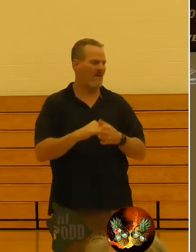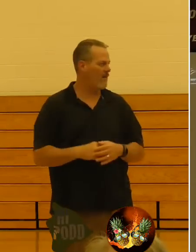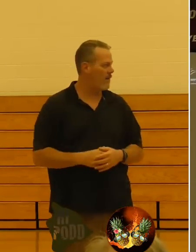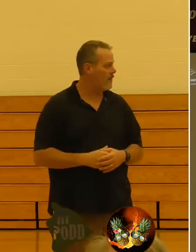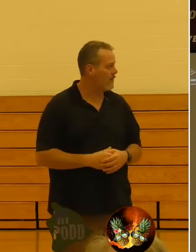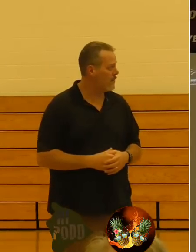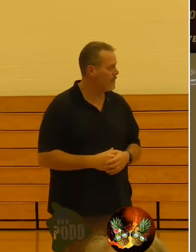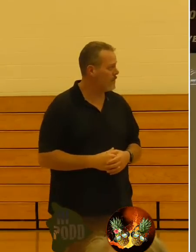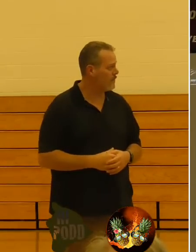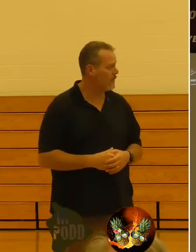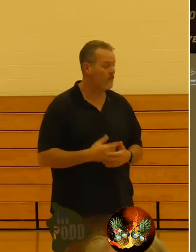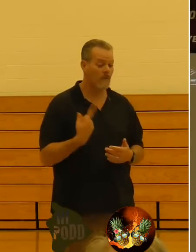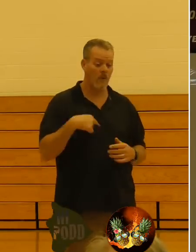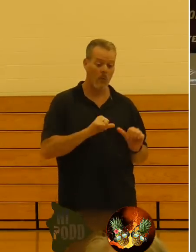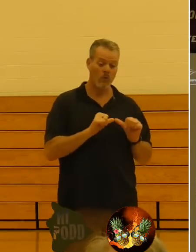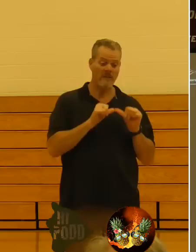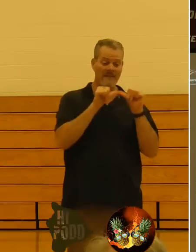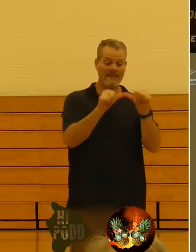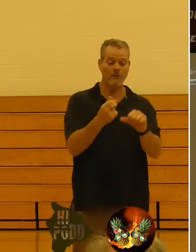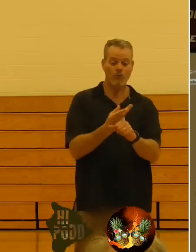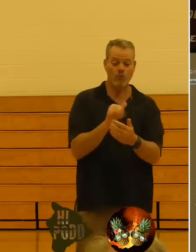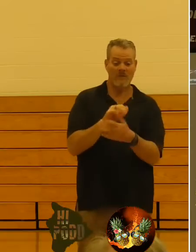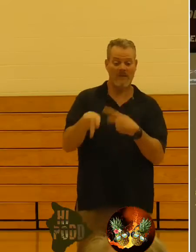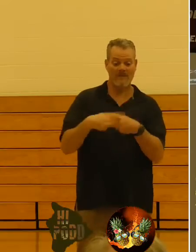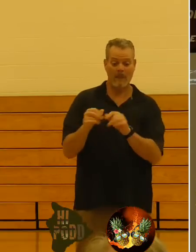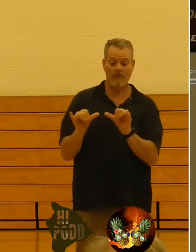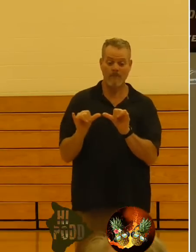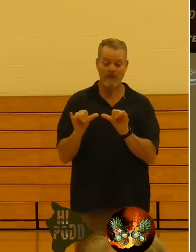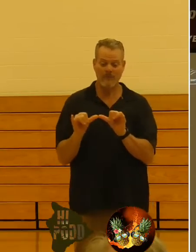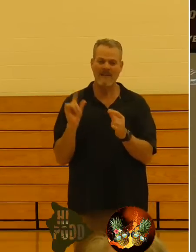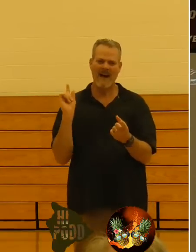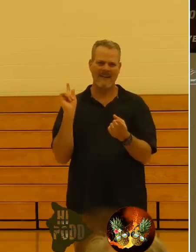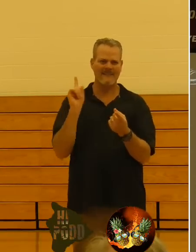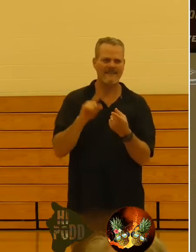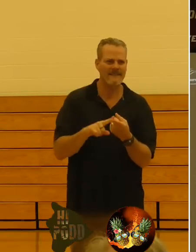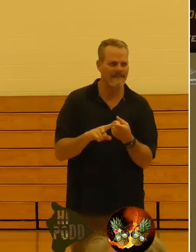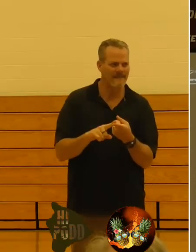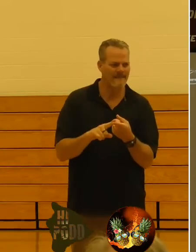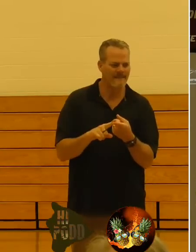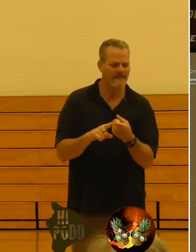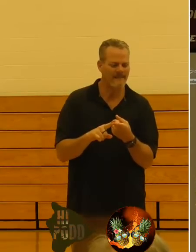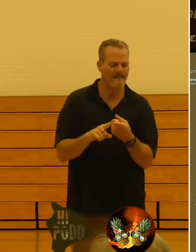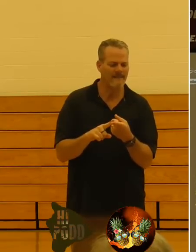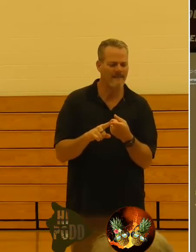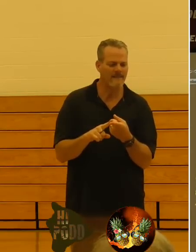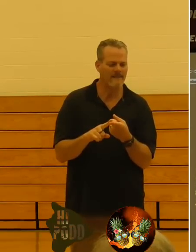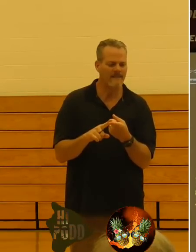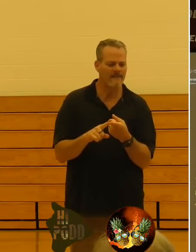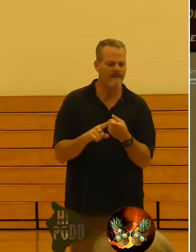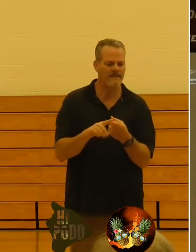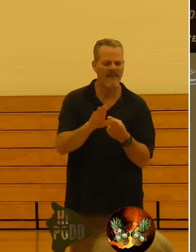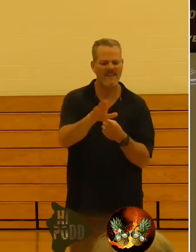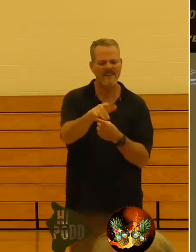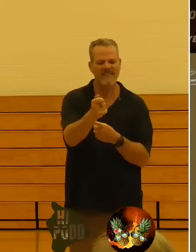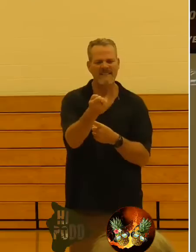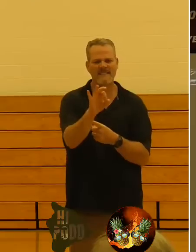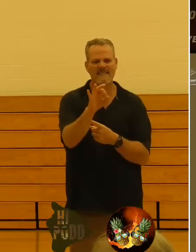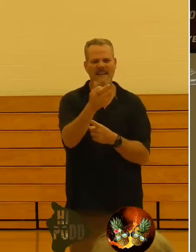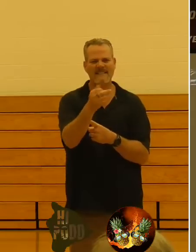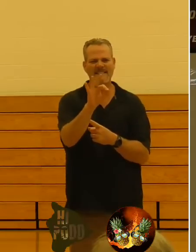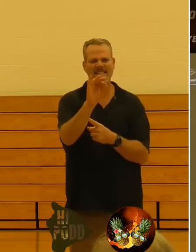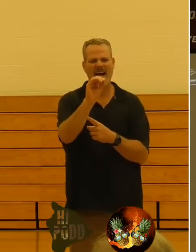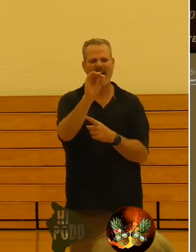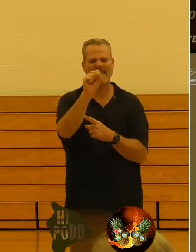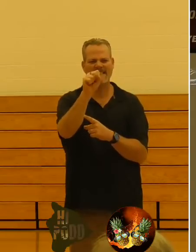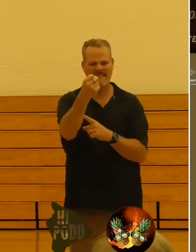We continued with this measurements up until the late 90s.